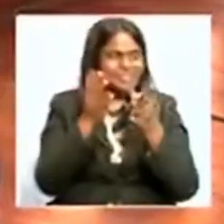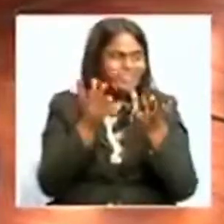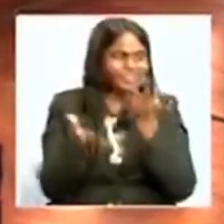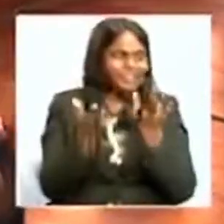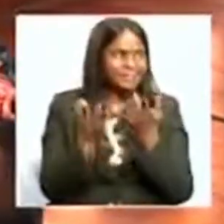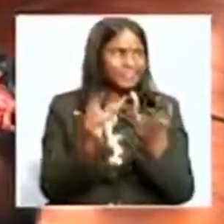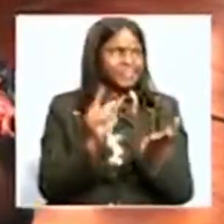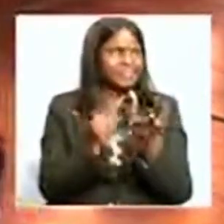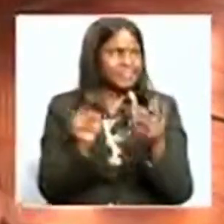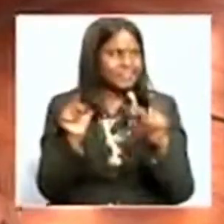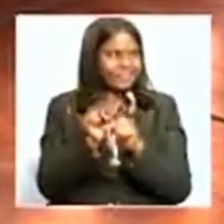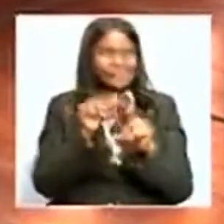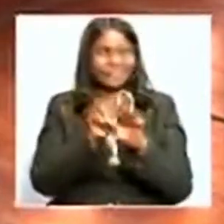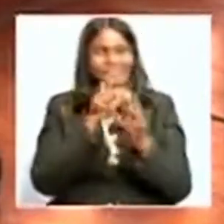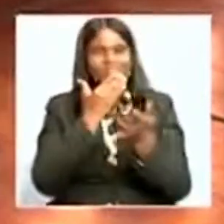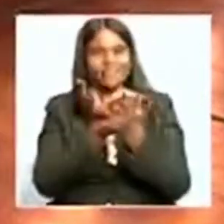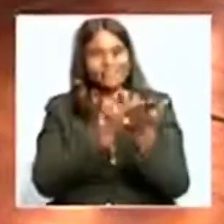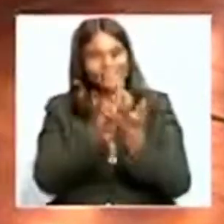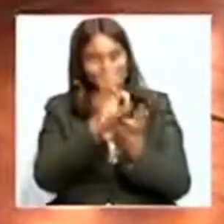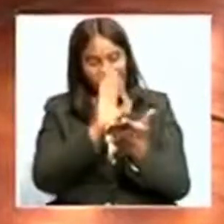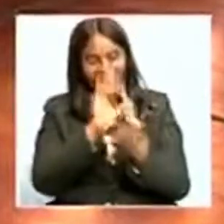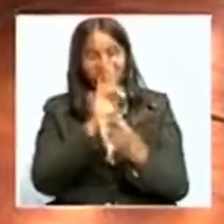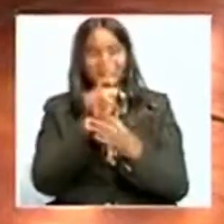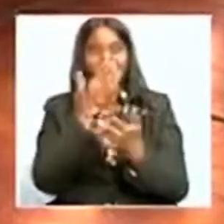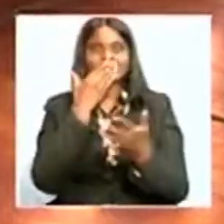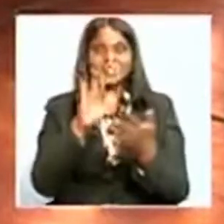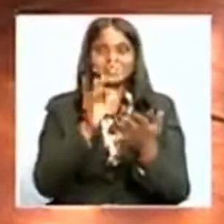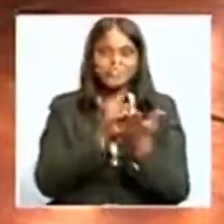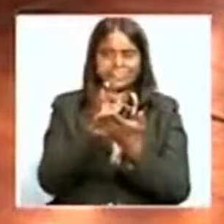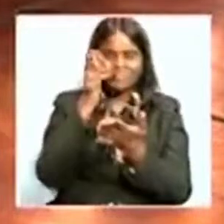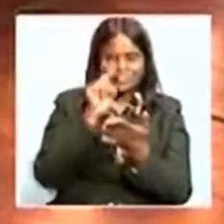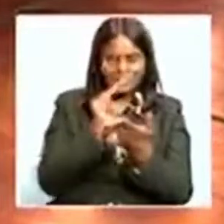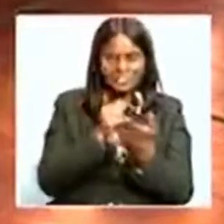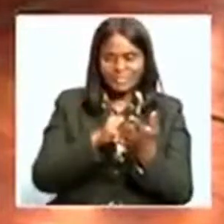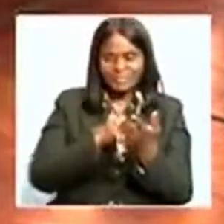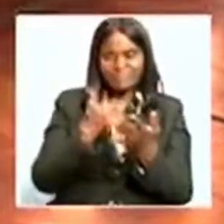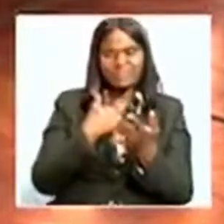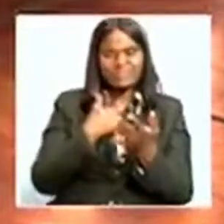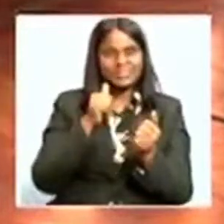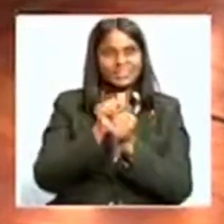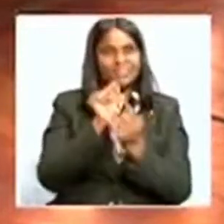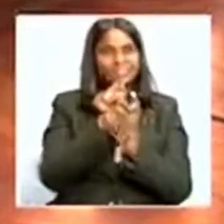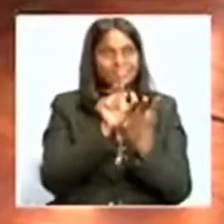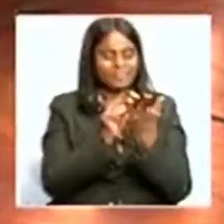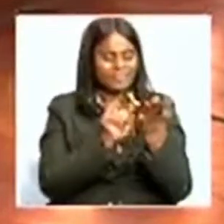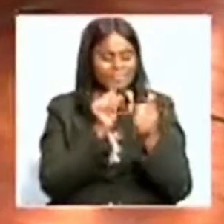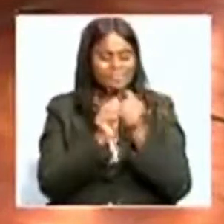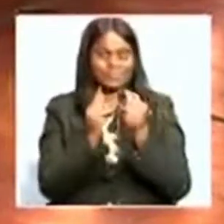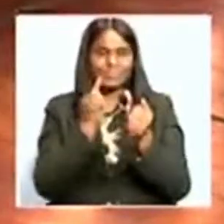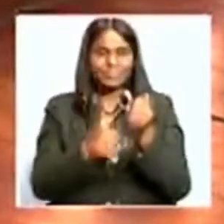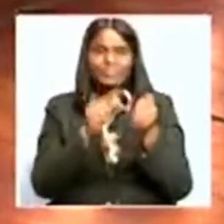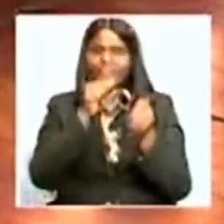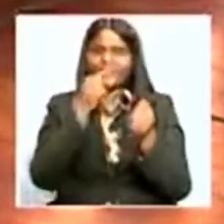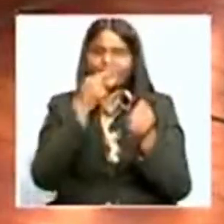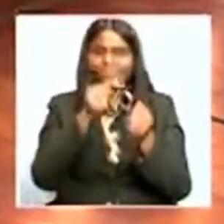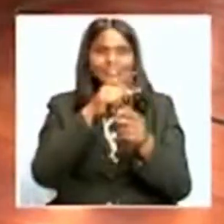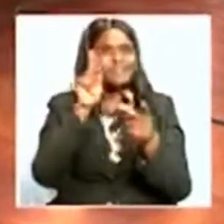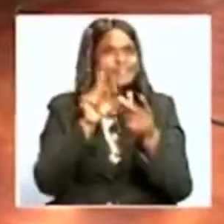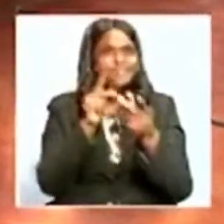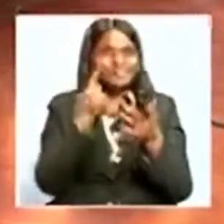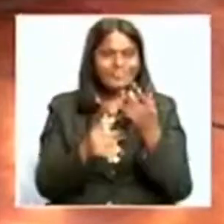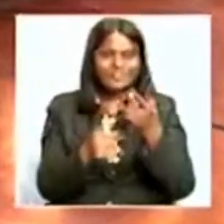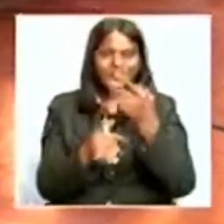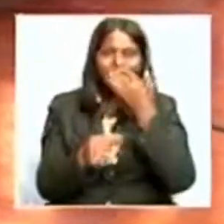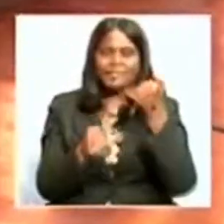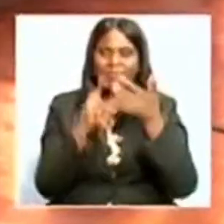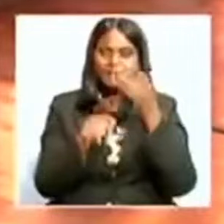whether it's in good faith or it's in bad faith. Why should we come up with a law which will not tell exactly what is